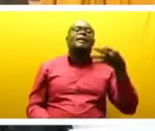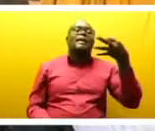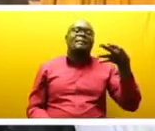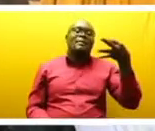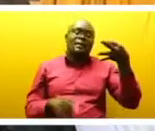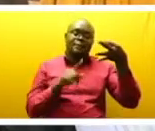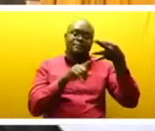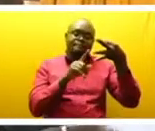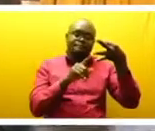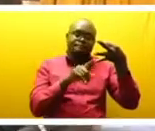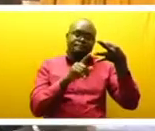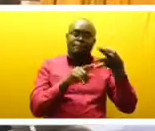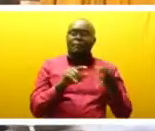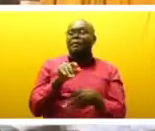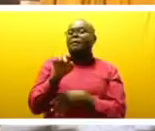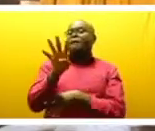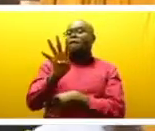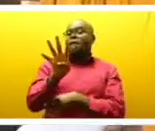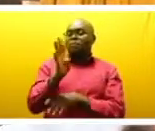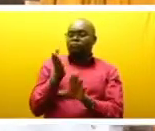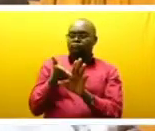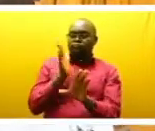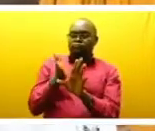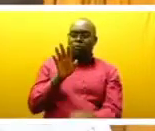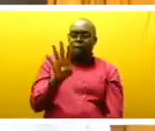the 4 who left